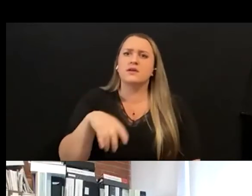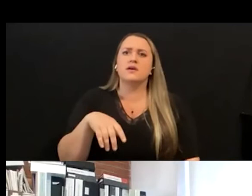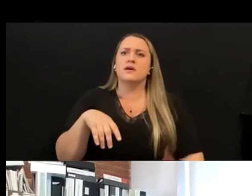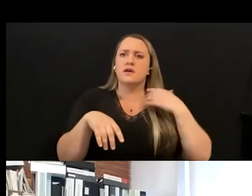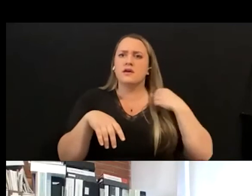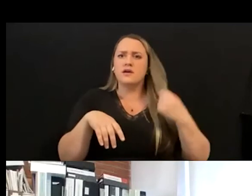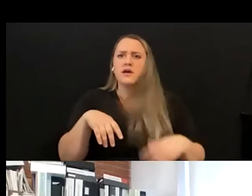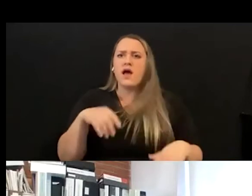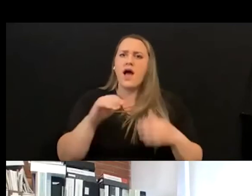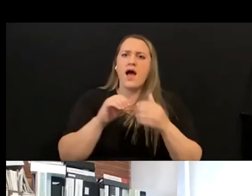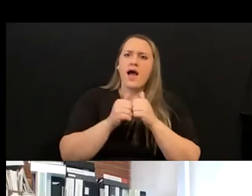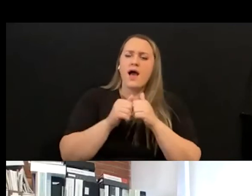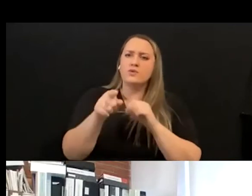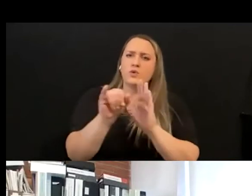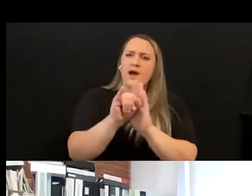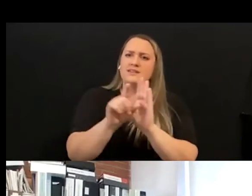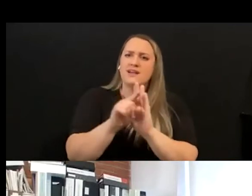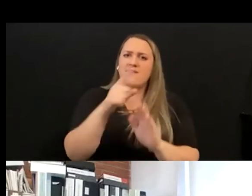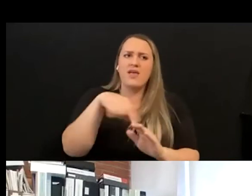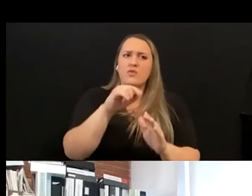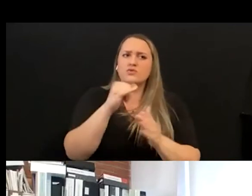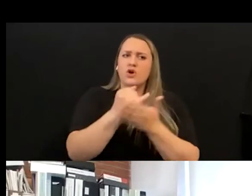you ultimately identify these artists to work with?